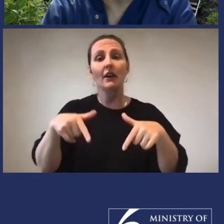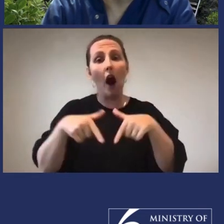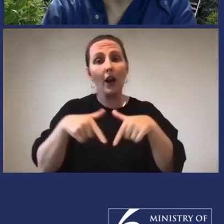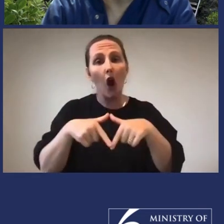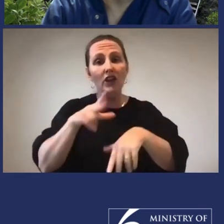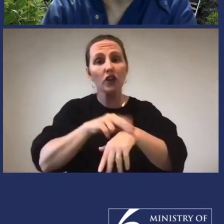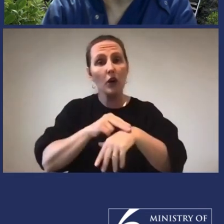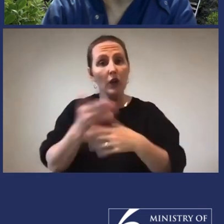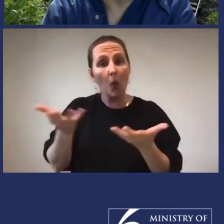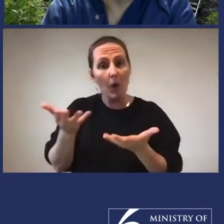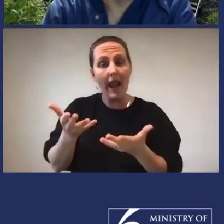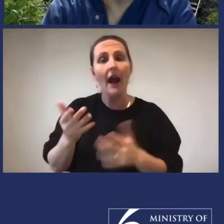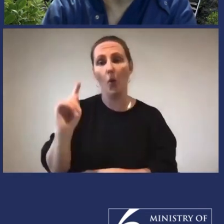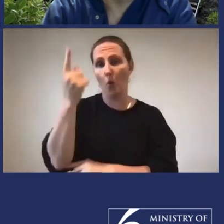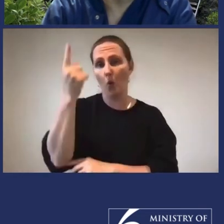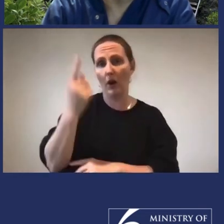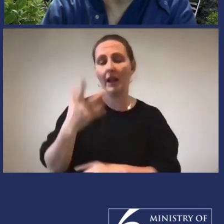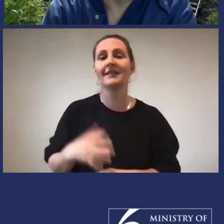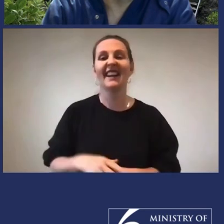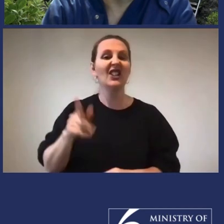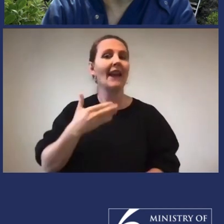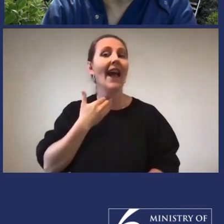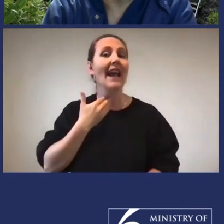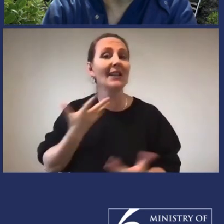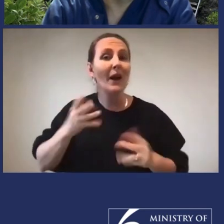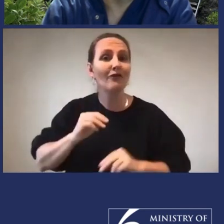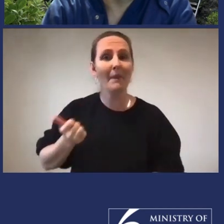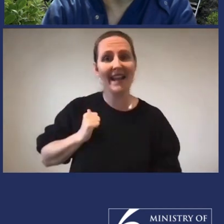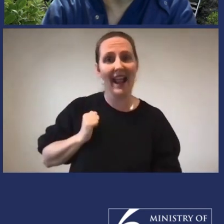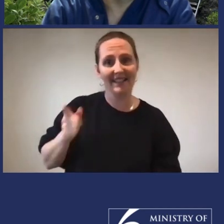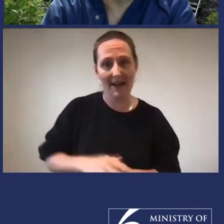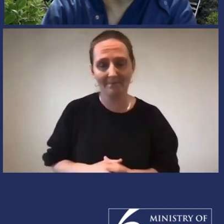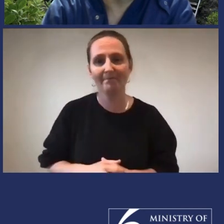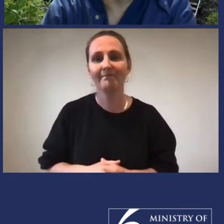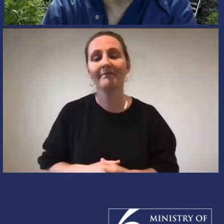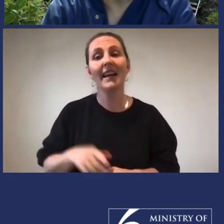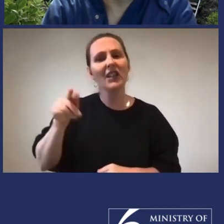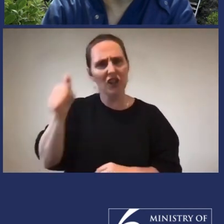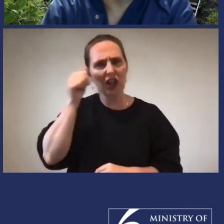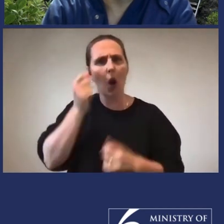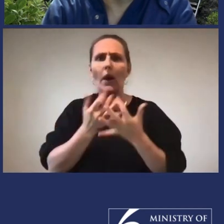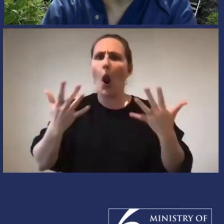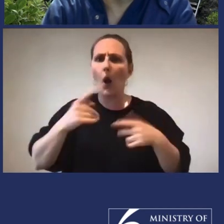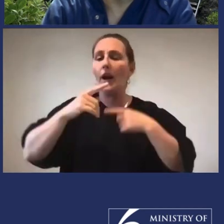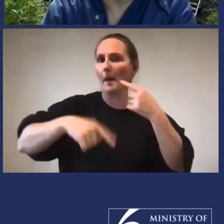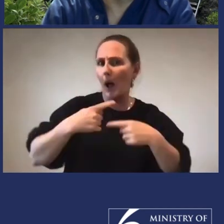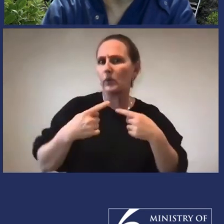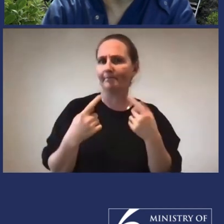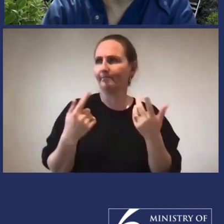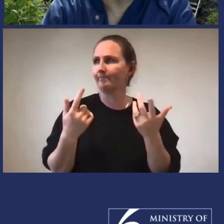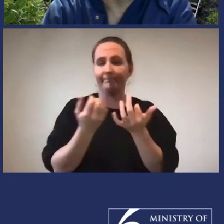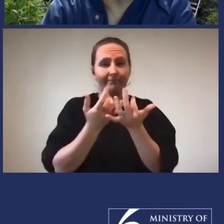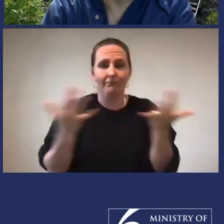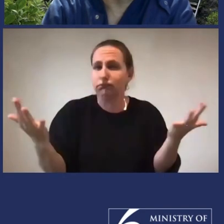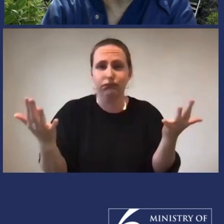if you detect a bit of an accent, she is from Canada. As she knows a lot of things about a lot of things. So